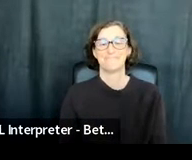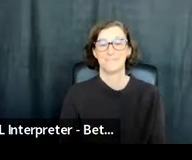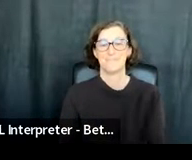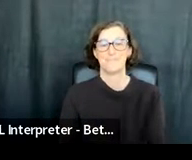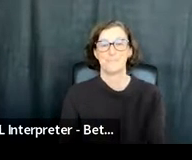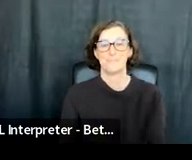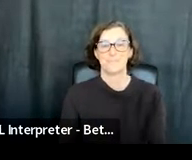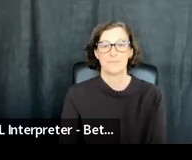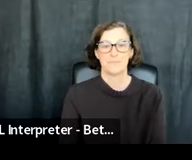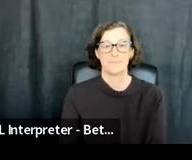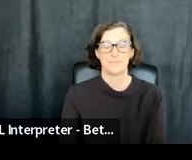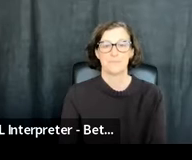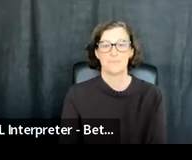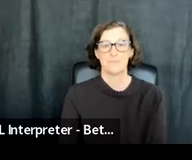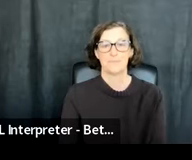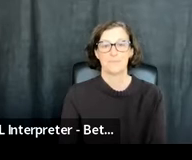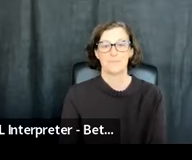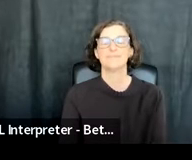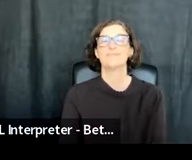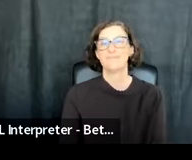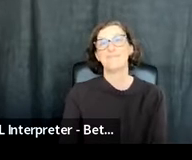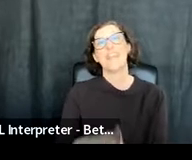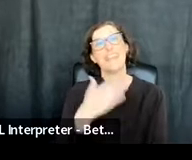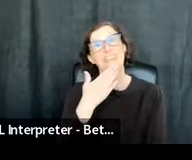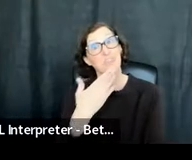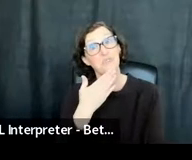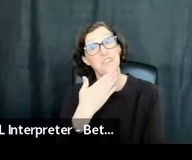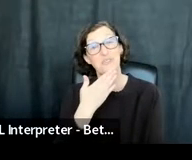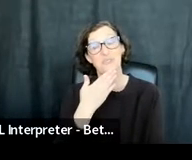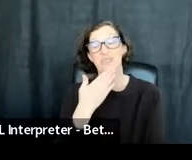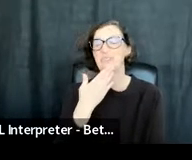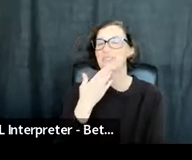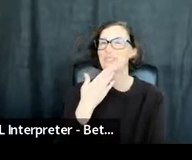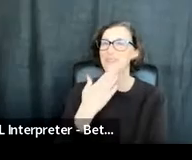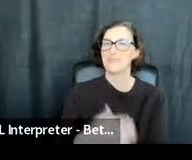Thank you. Thank you. Thank you. thanks.